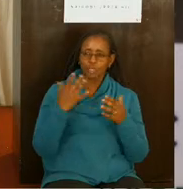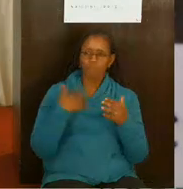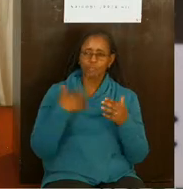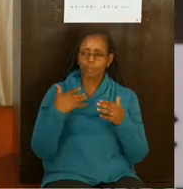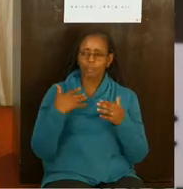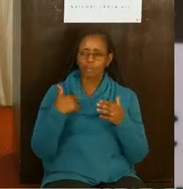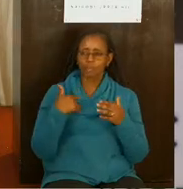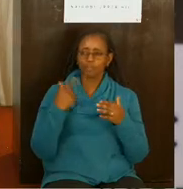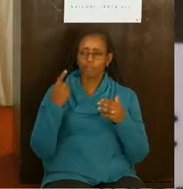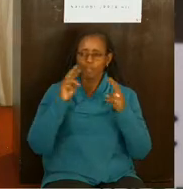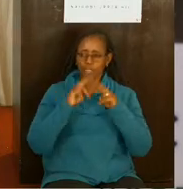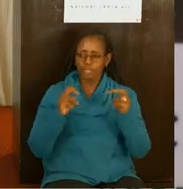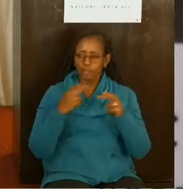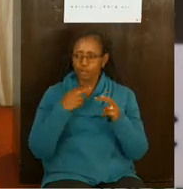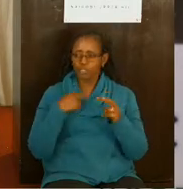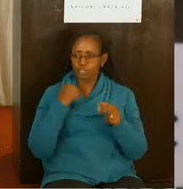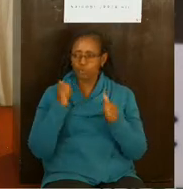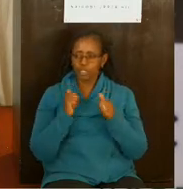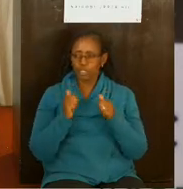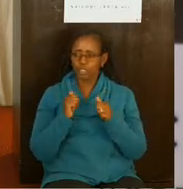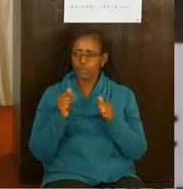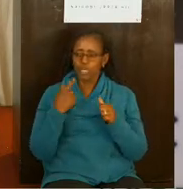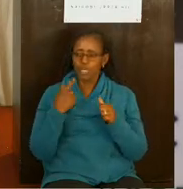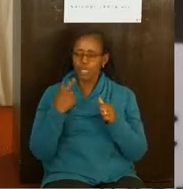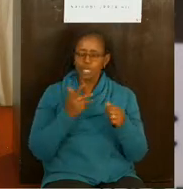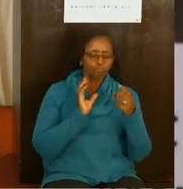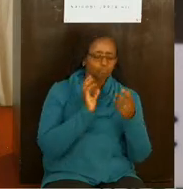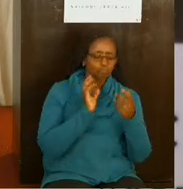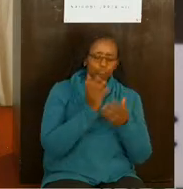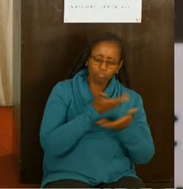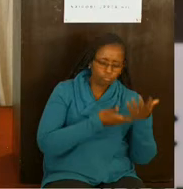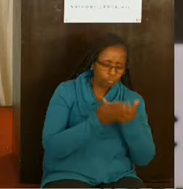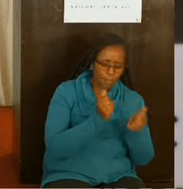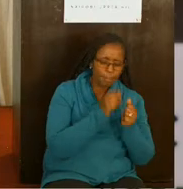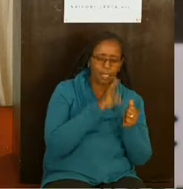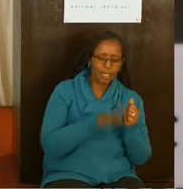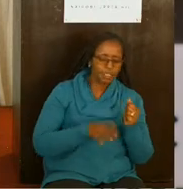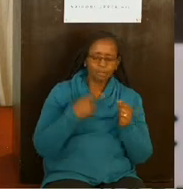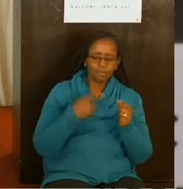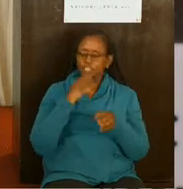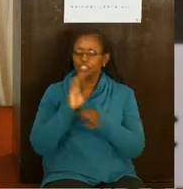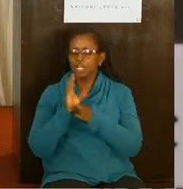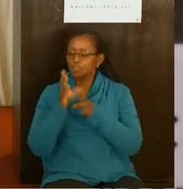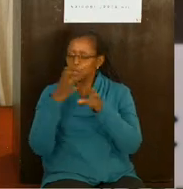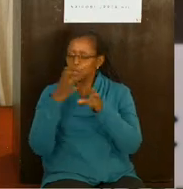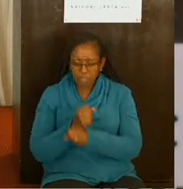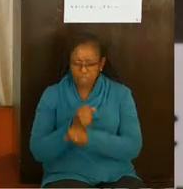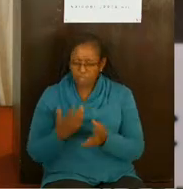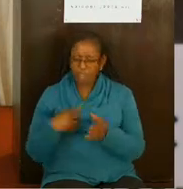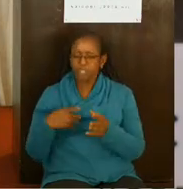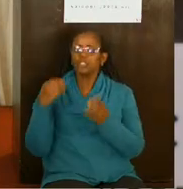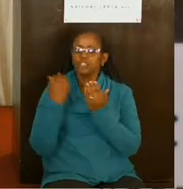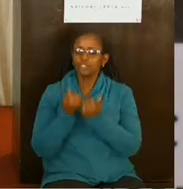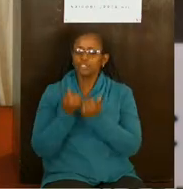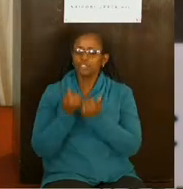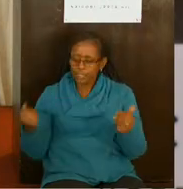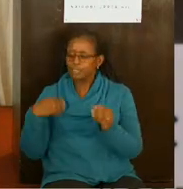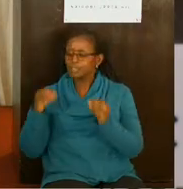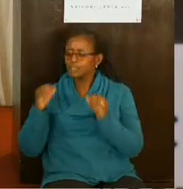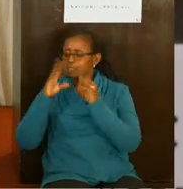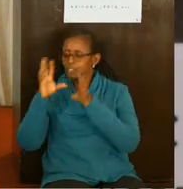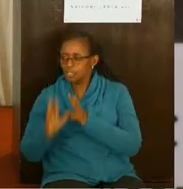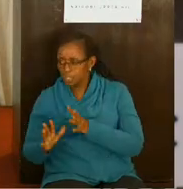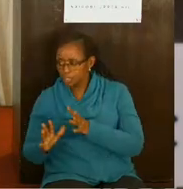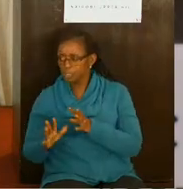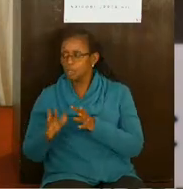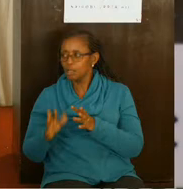voices that we reached out to parents faith-based organizations and children children and children and teachers because